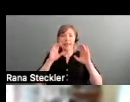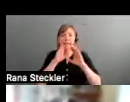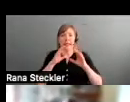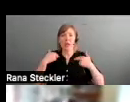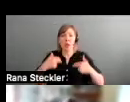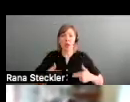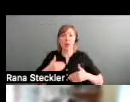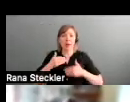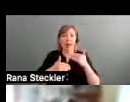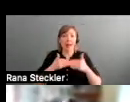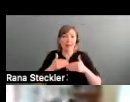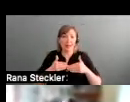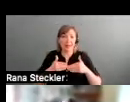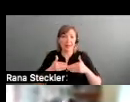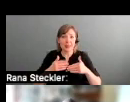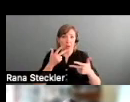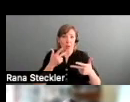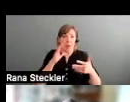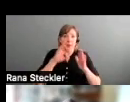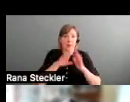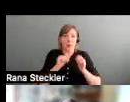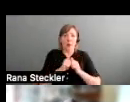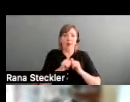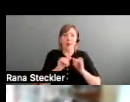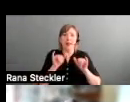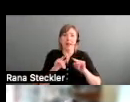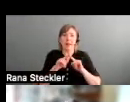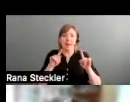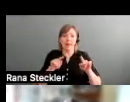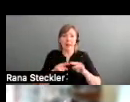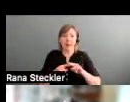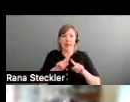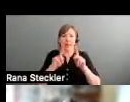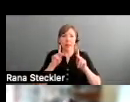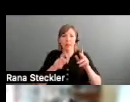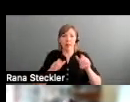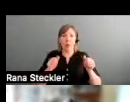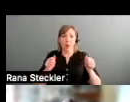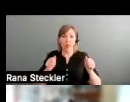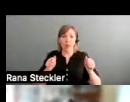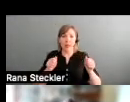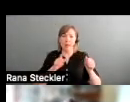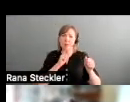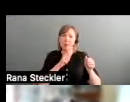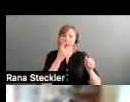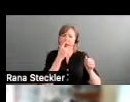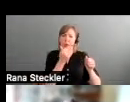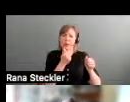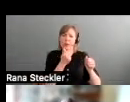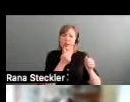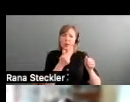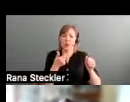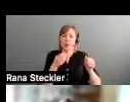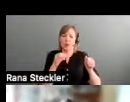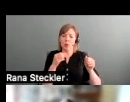There's actually 3 images with the same sign, but different people holding it. So it's really interesting when you just